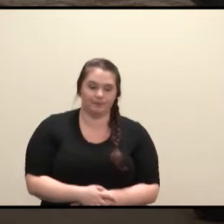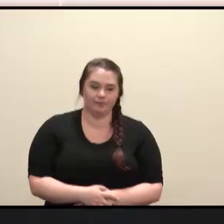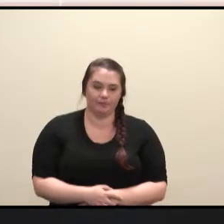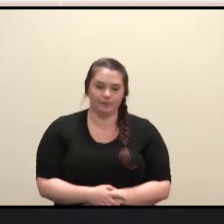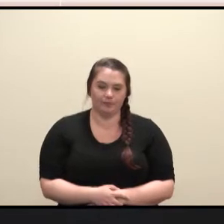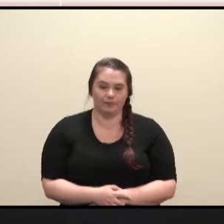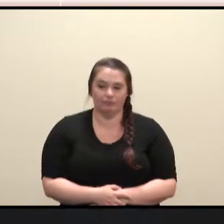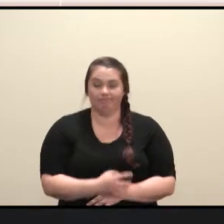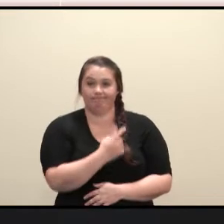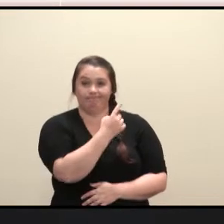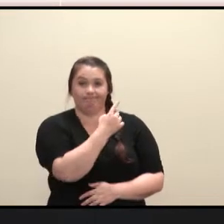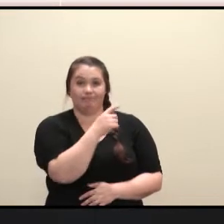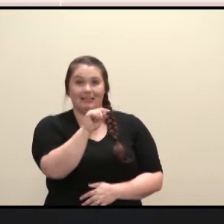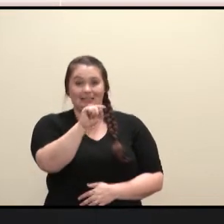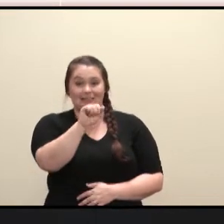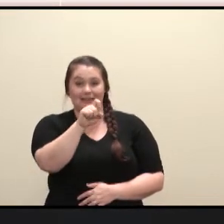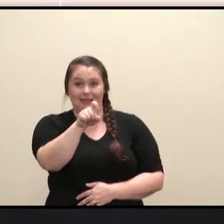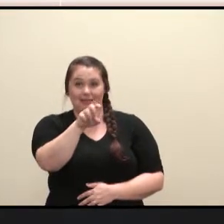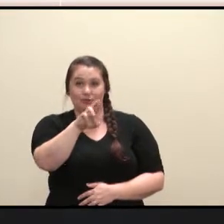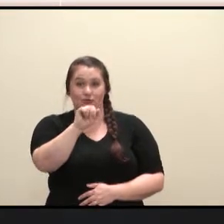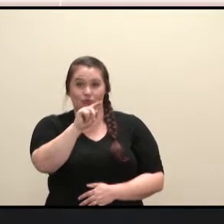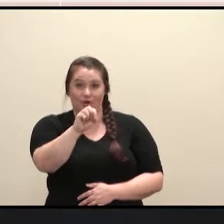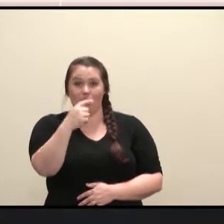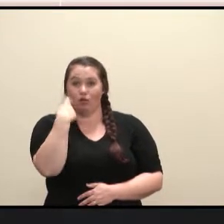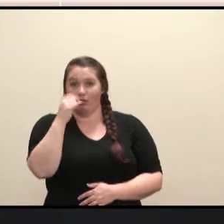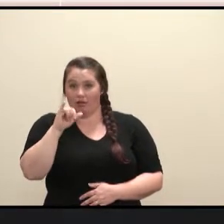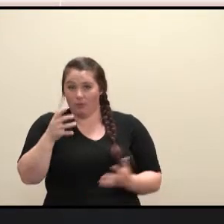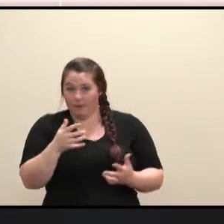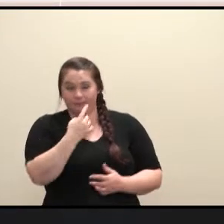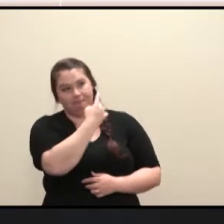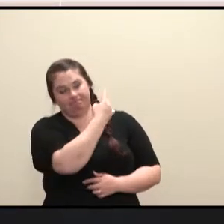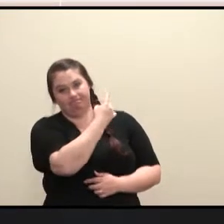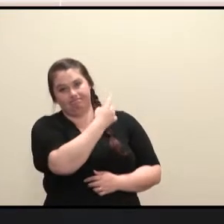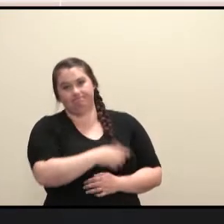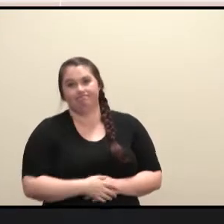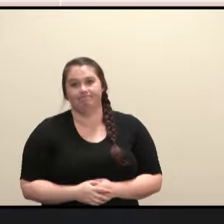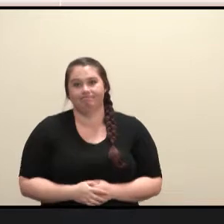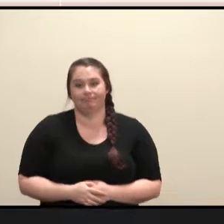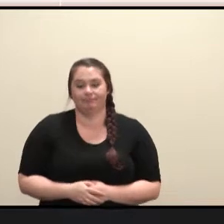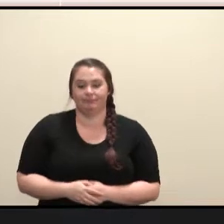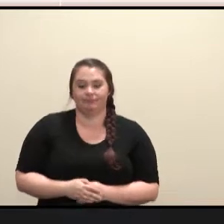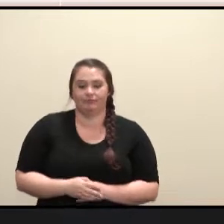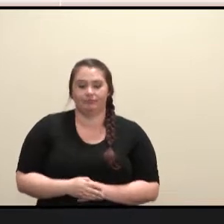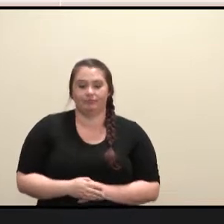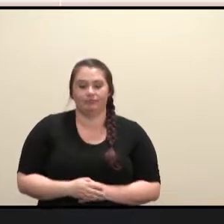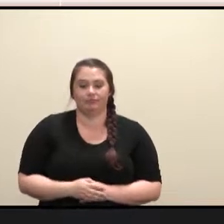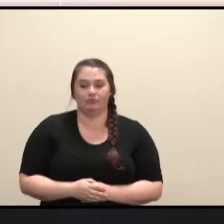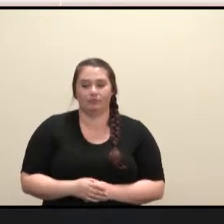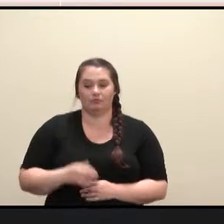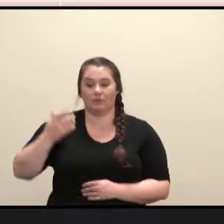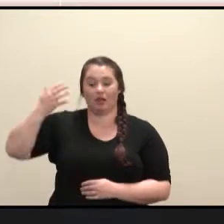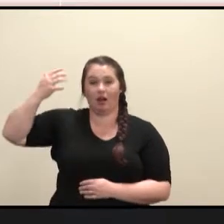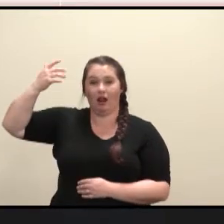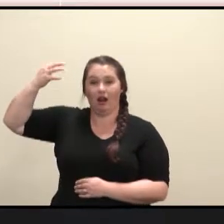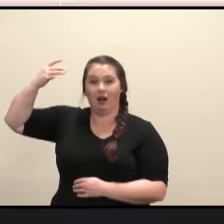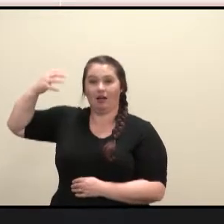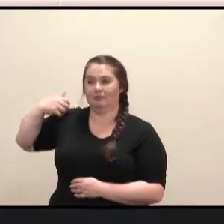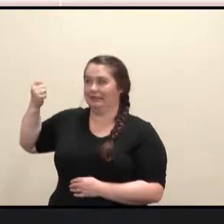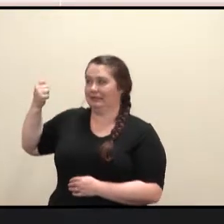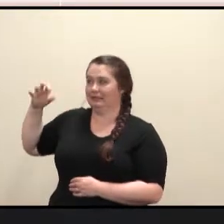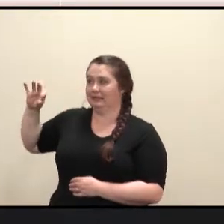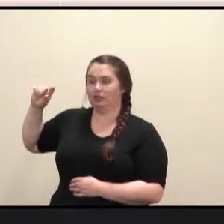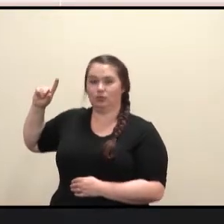So this is what the tax rate will look like. So in 1920, when